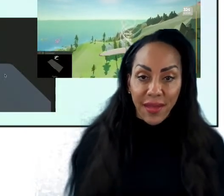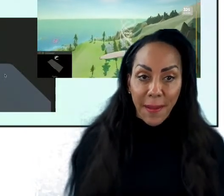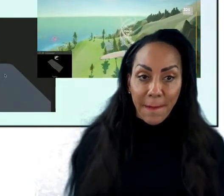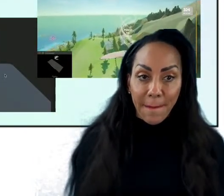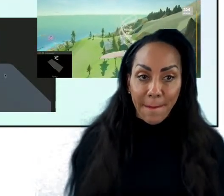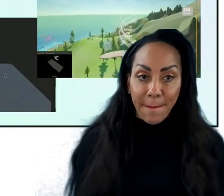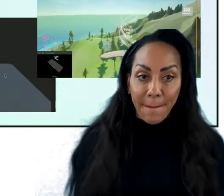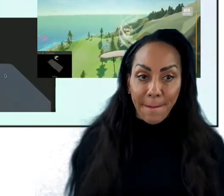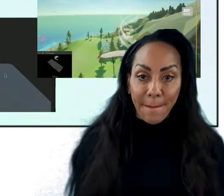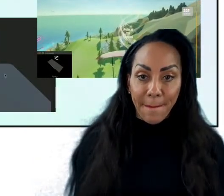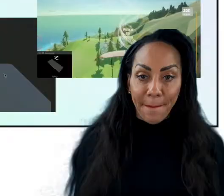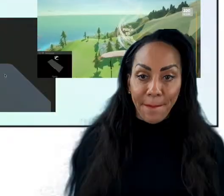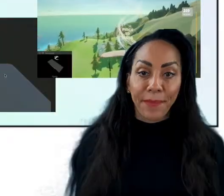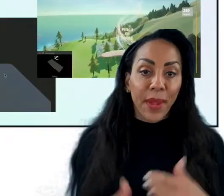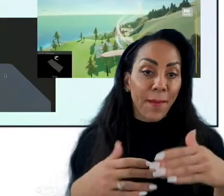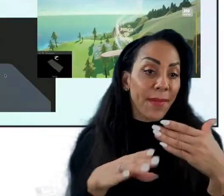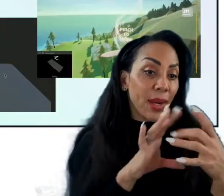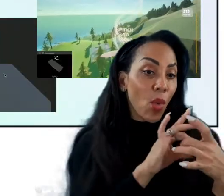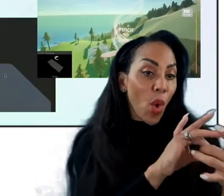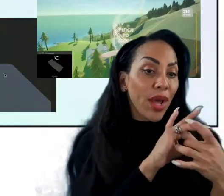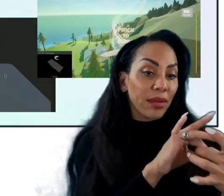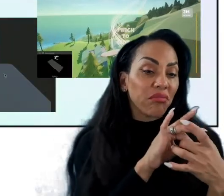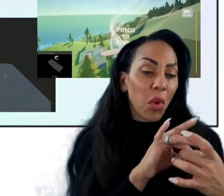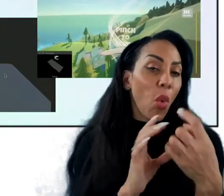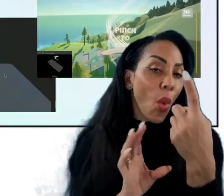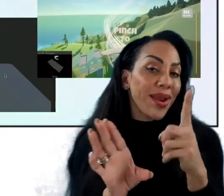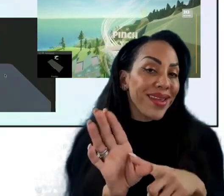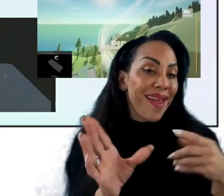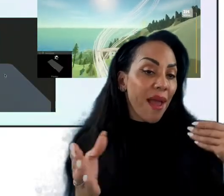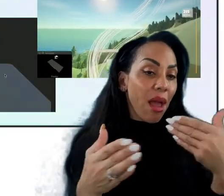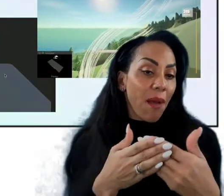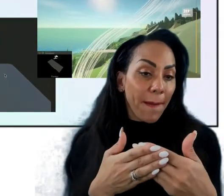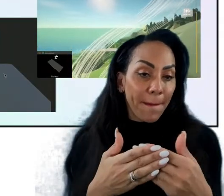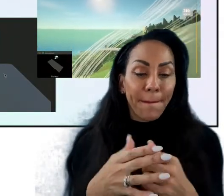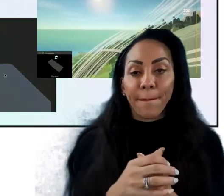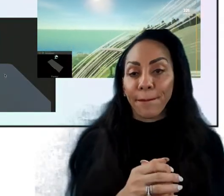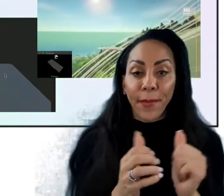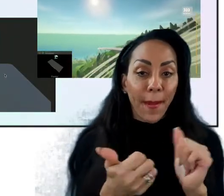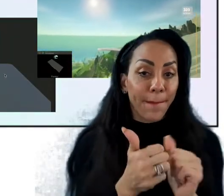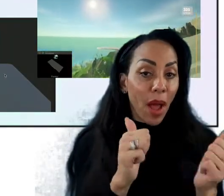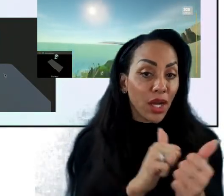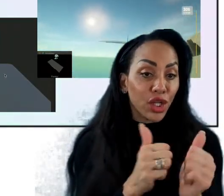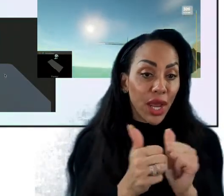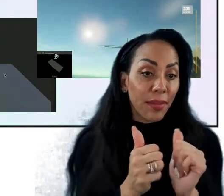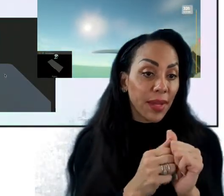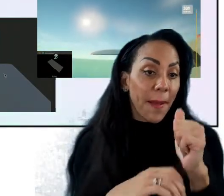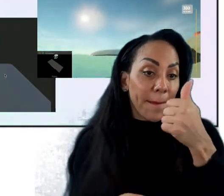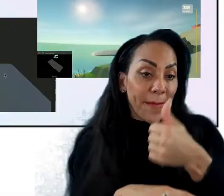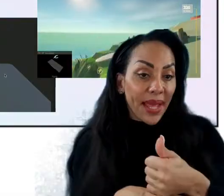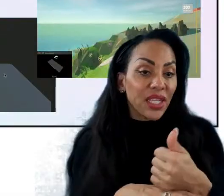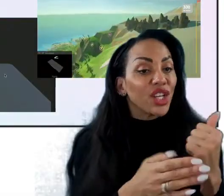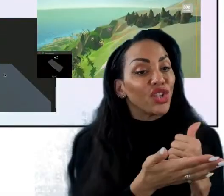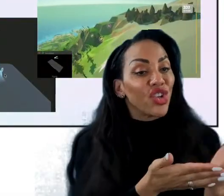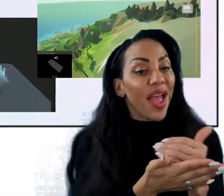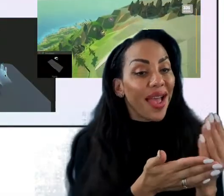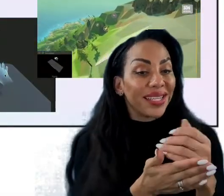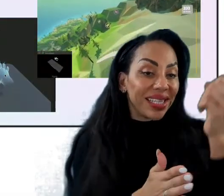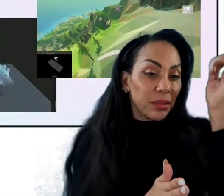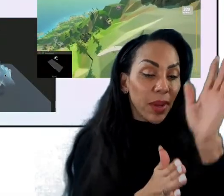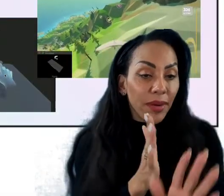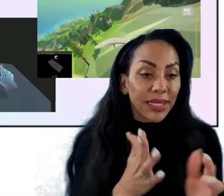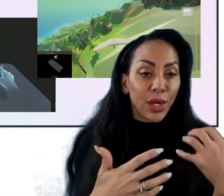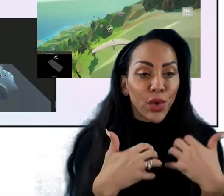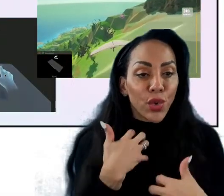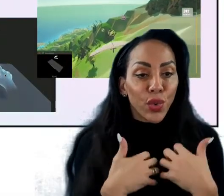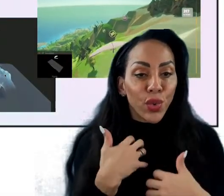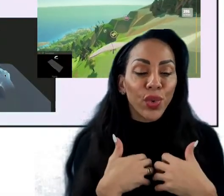So we've been working together for about a year now. Our partnership is based around shared experiences and interests in things